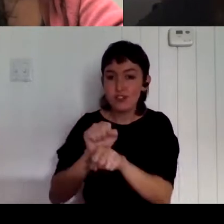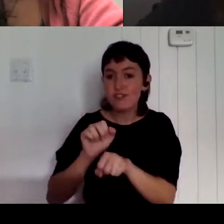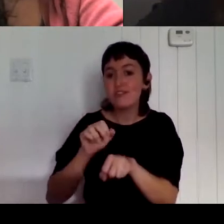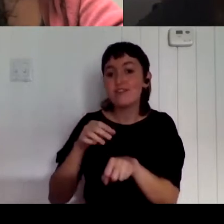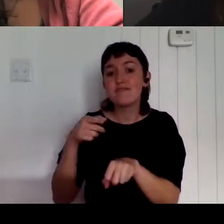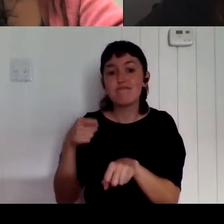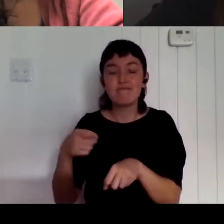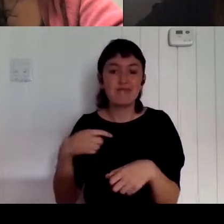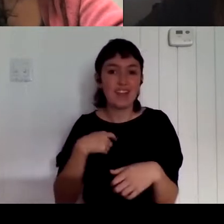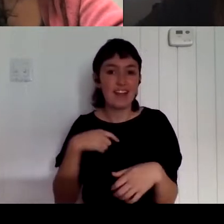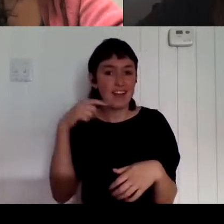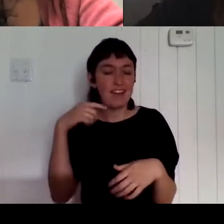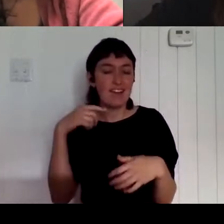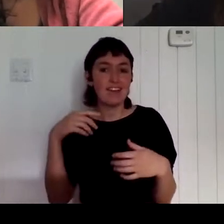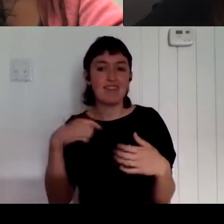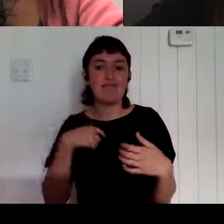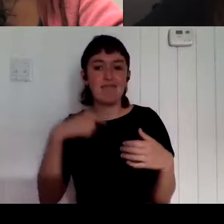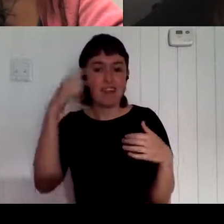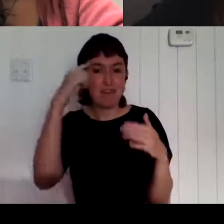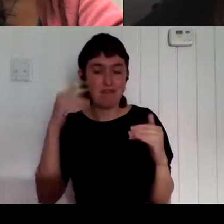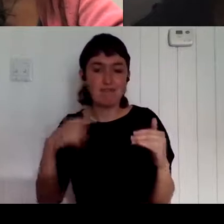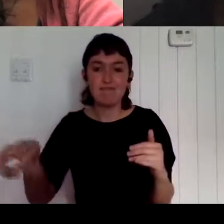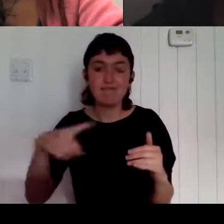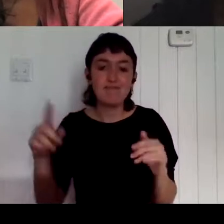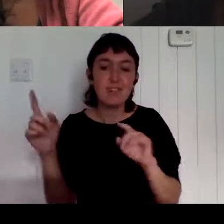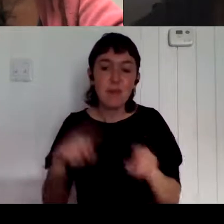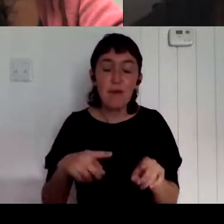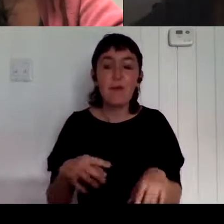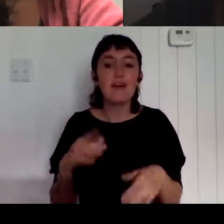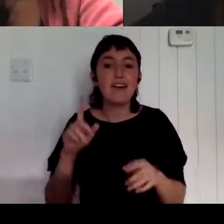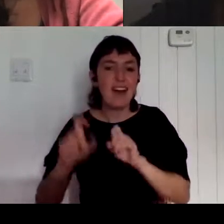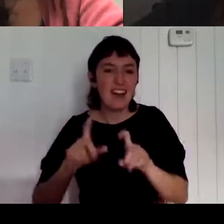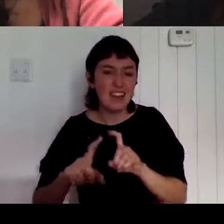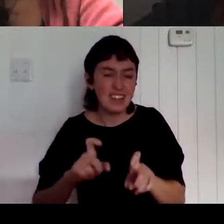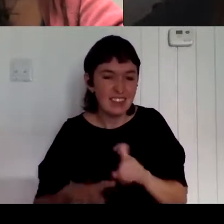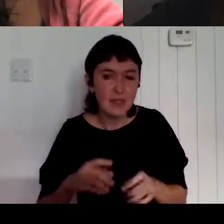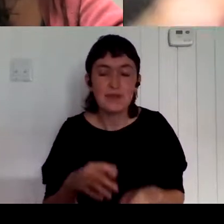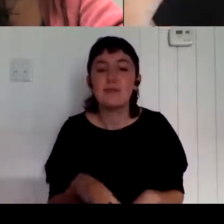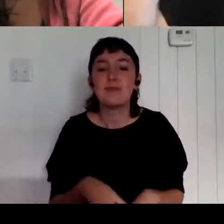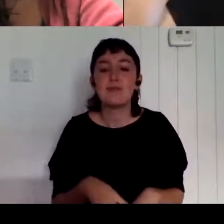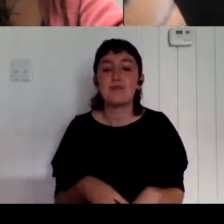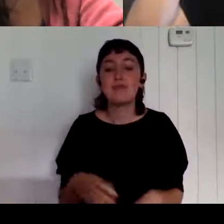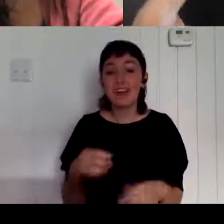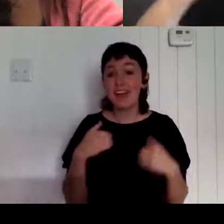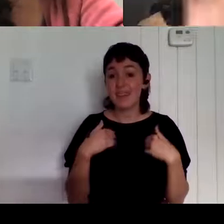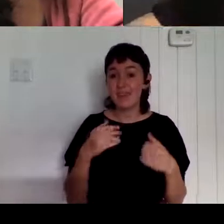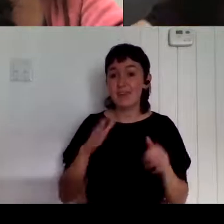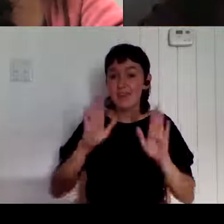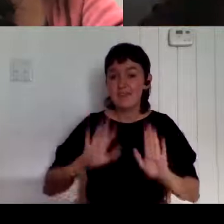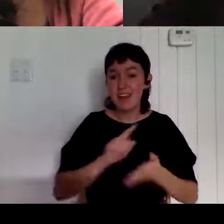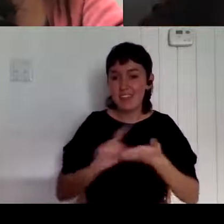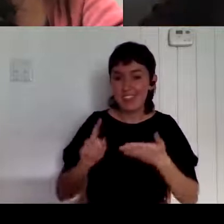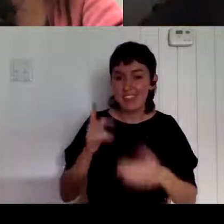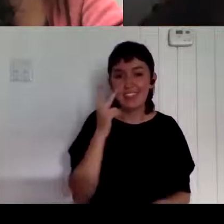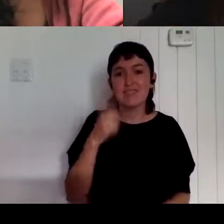and have a wonderful time and ask Karina and Kirsten lots and lots of questions. Have a wonderful rest of the week. We'll see you soon. Bye,